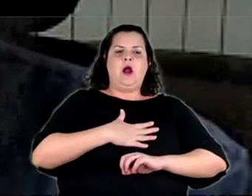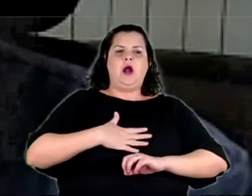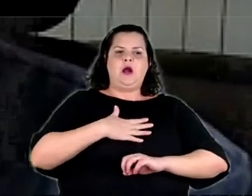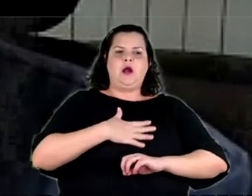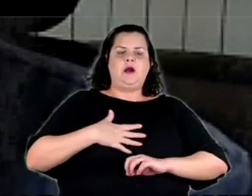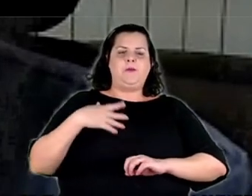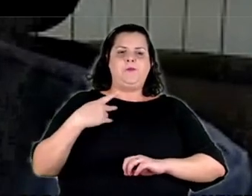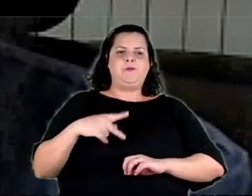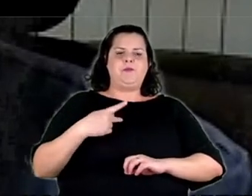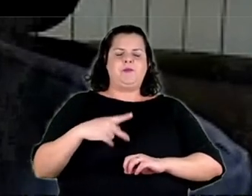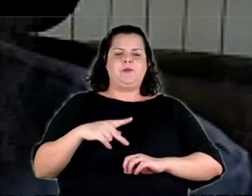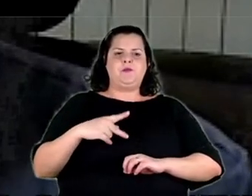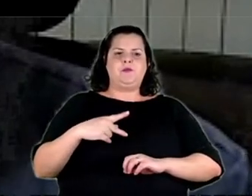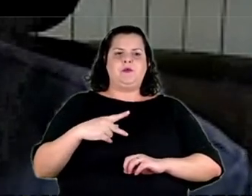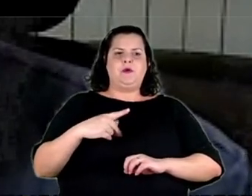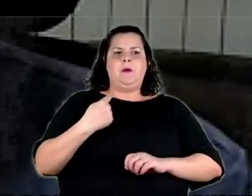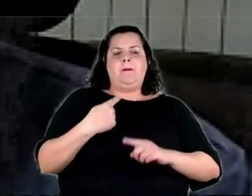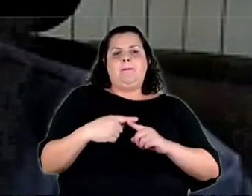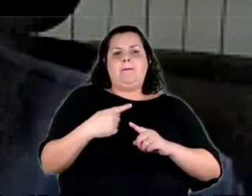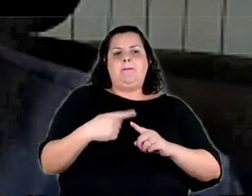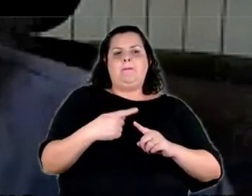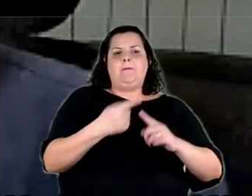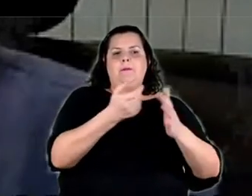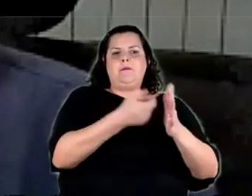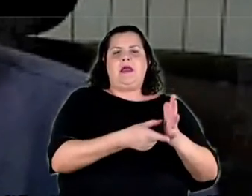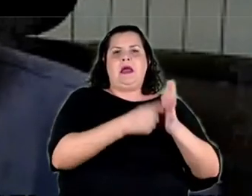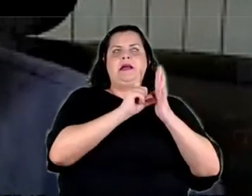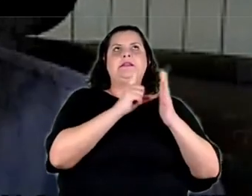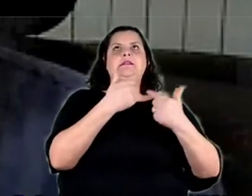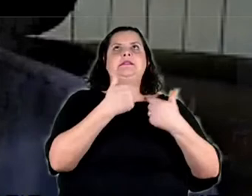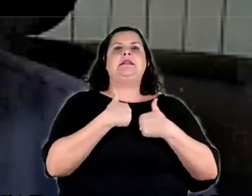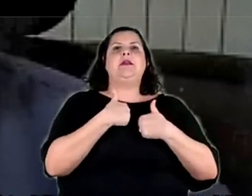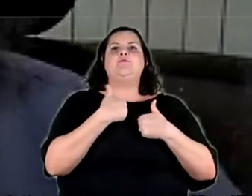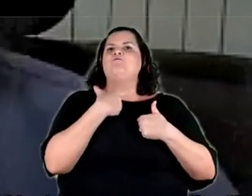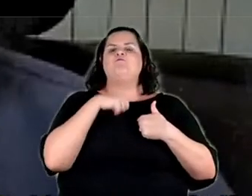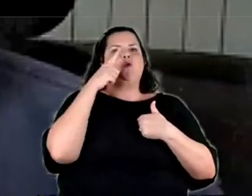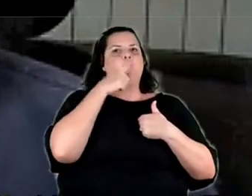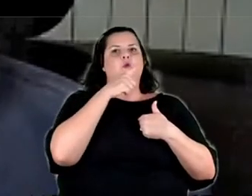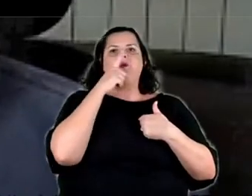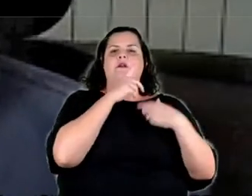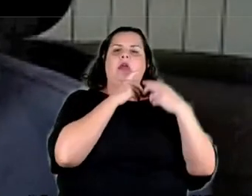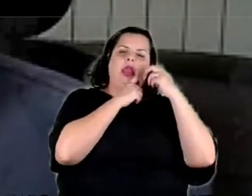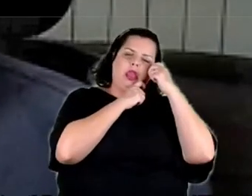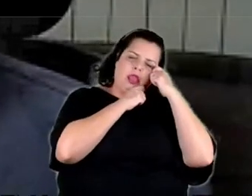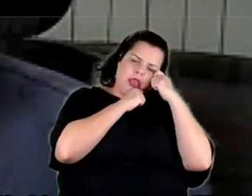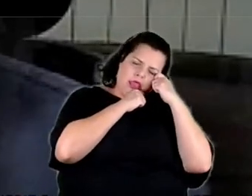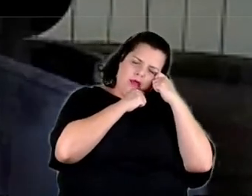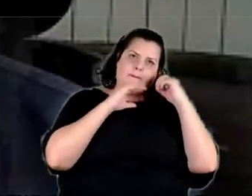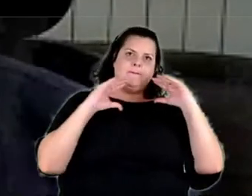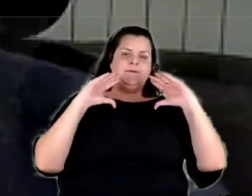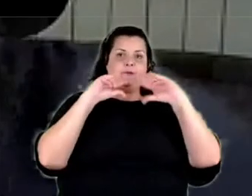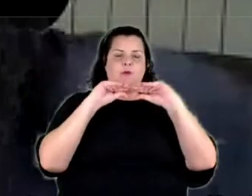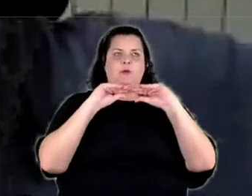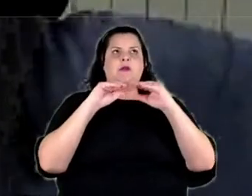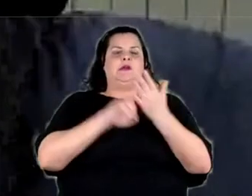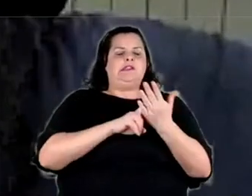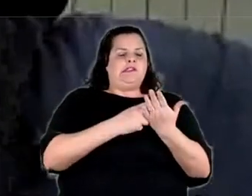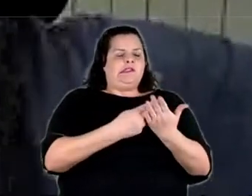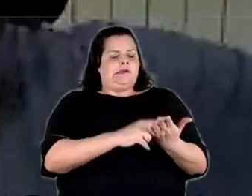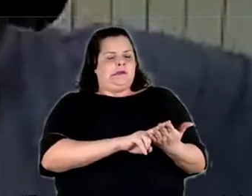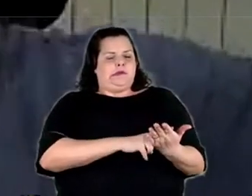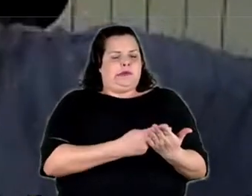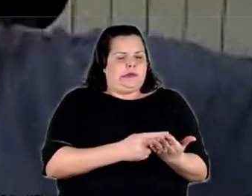night. And I would sit here in my office where I'm sitting now in Jerusalem, looking